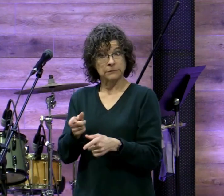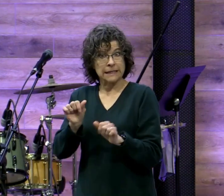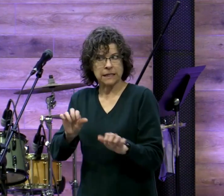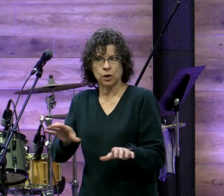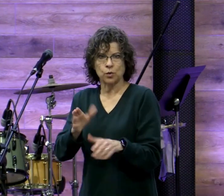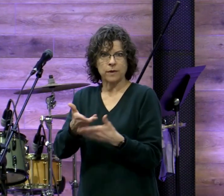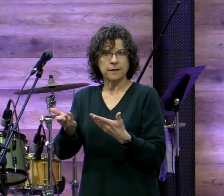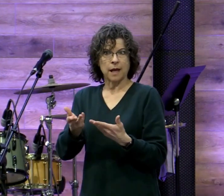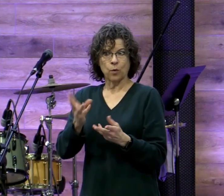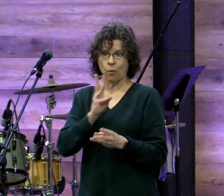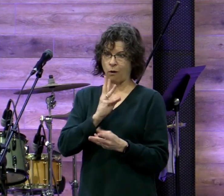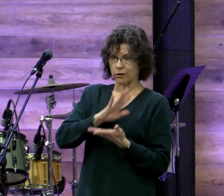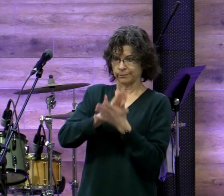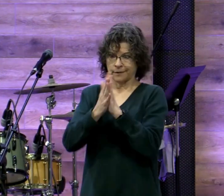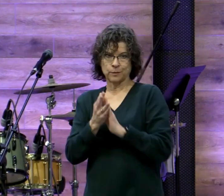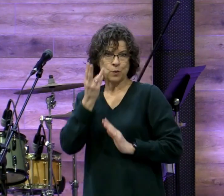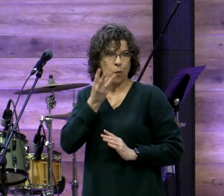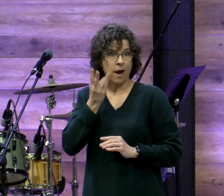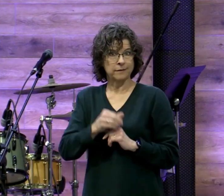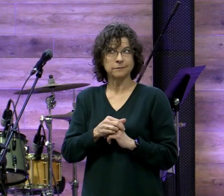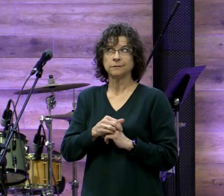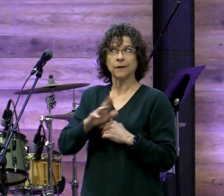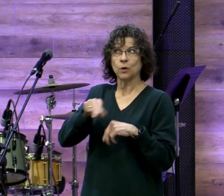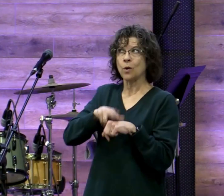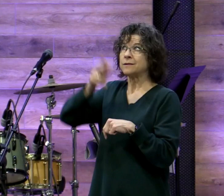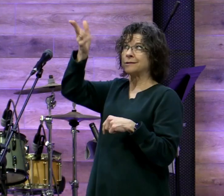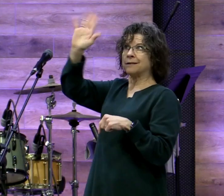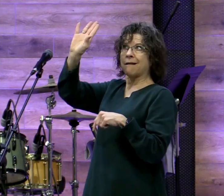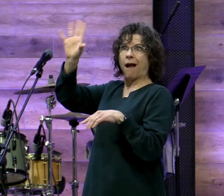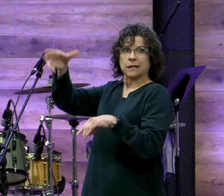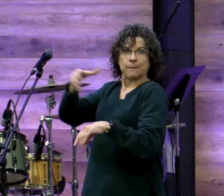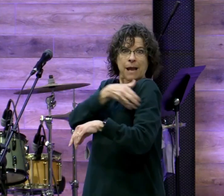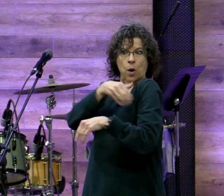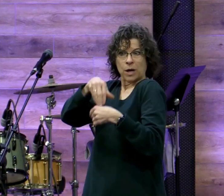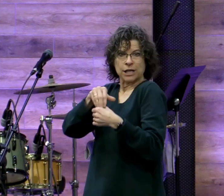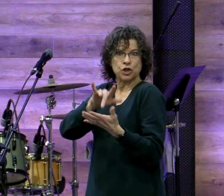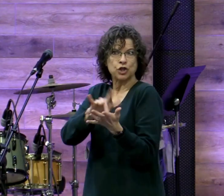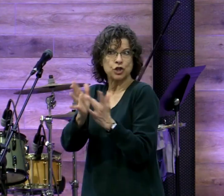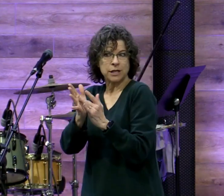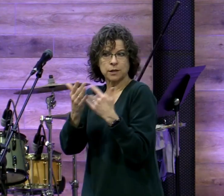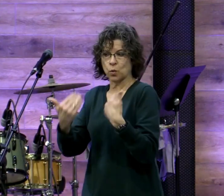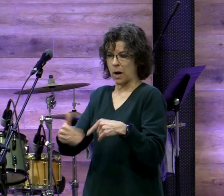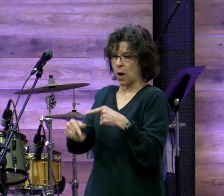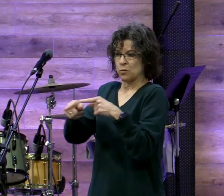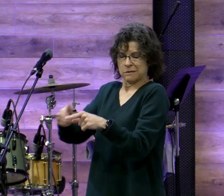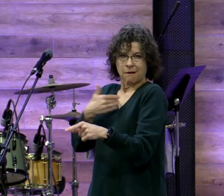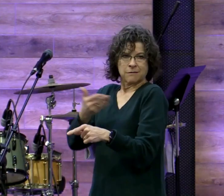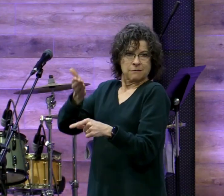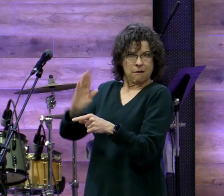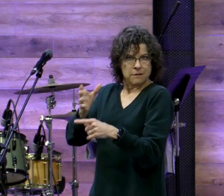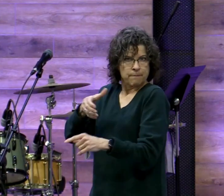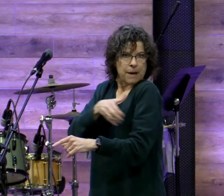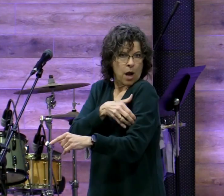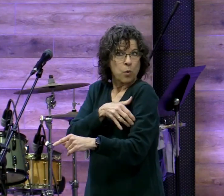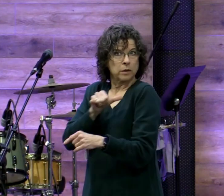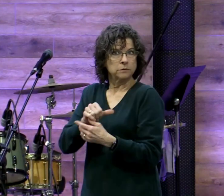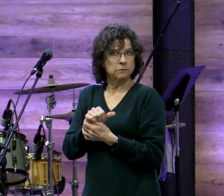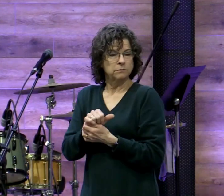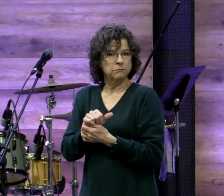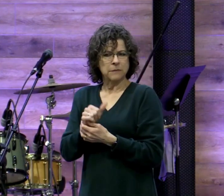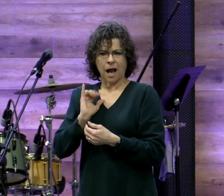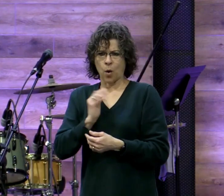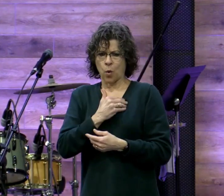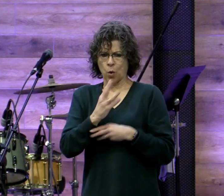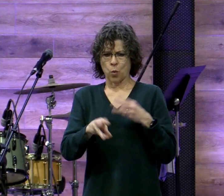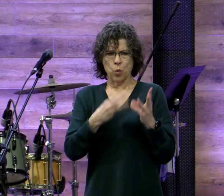this other than God himself, superseding the natural laws that govern our world to do something extraordinary, to do